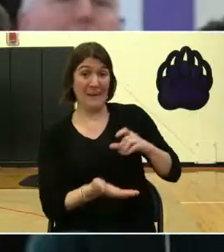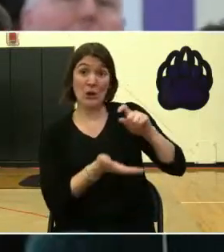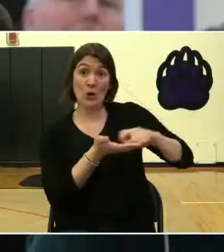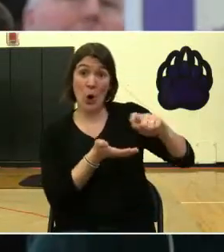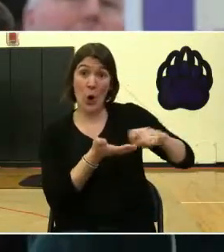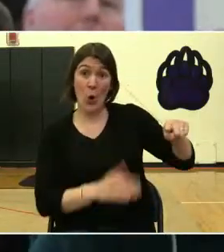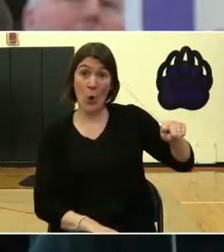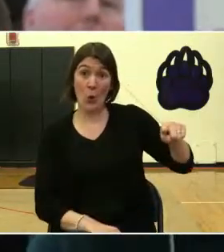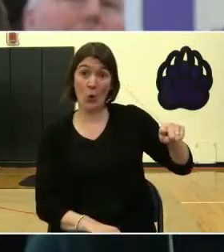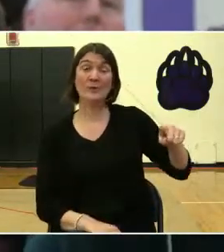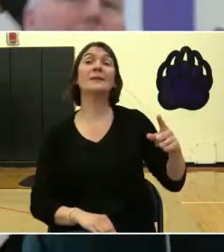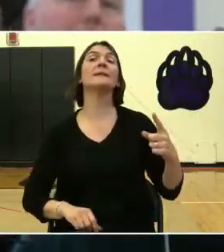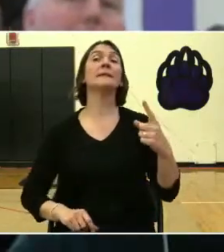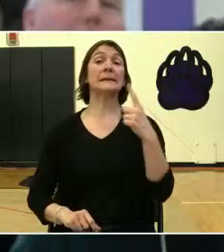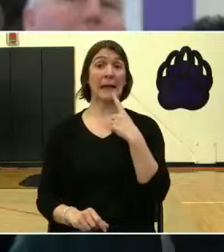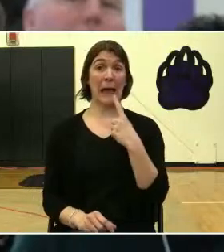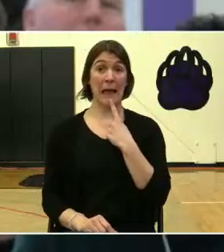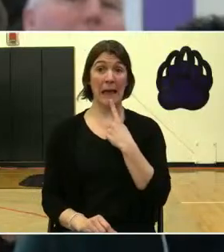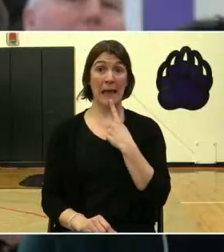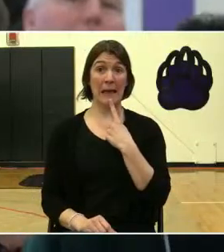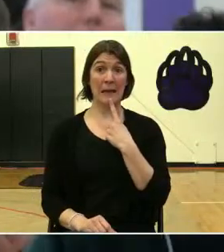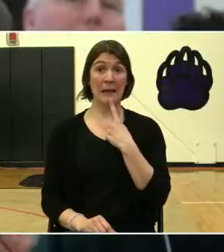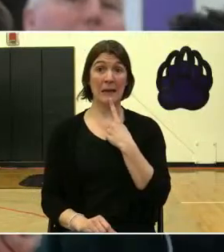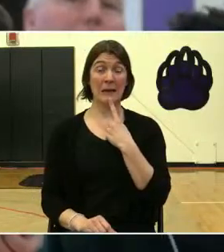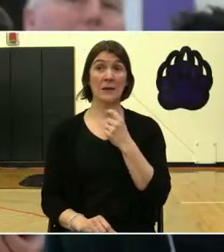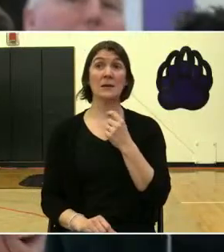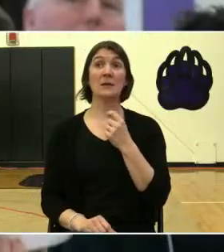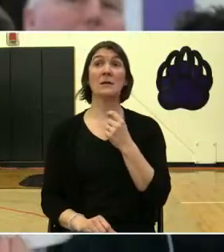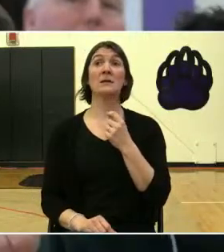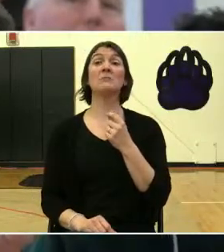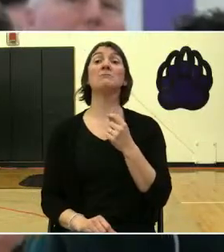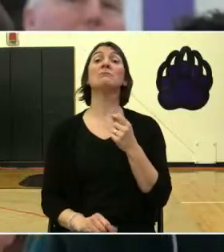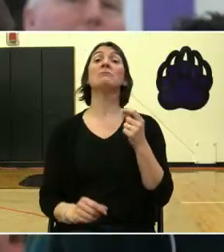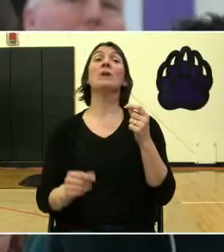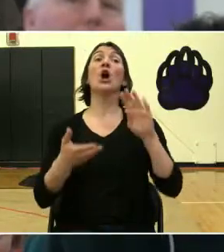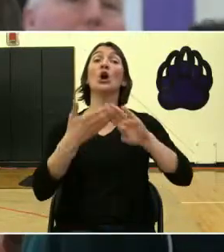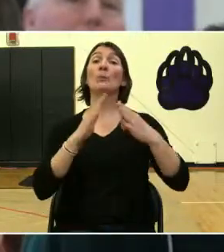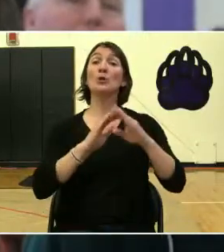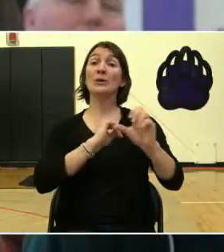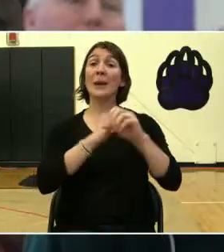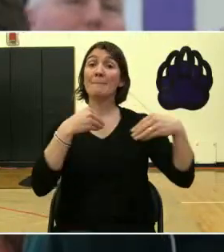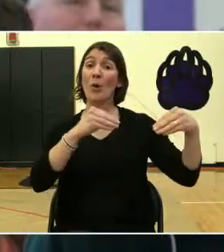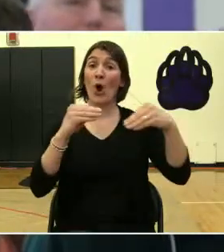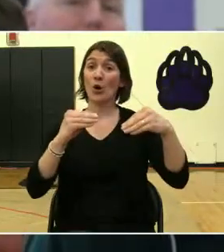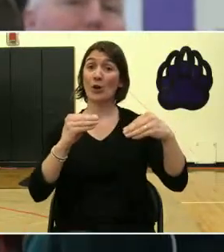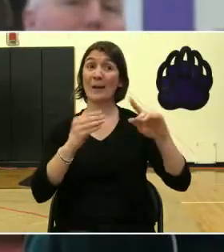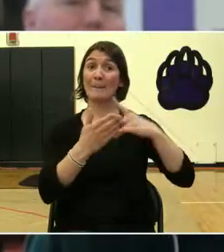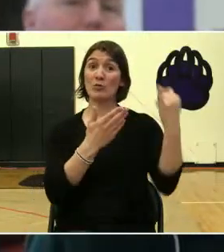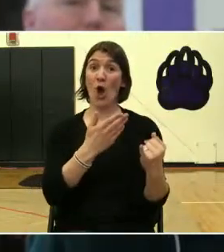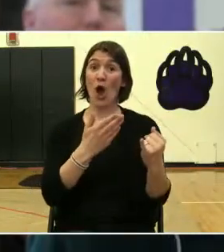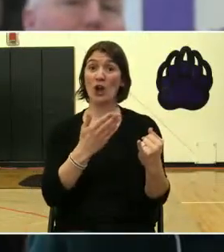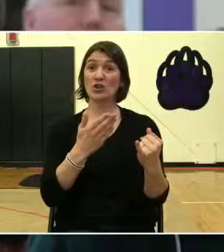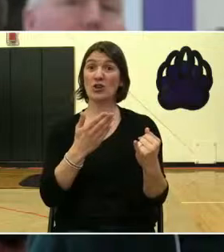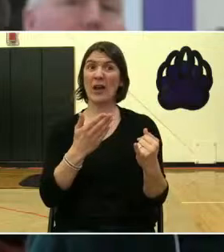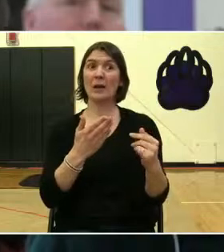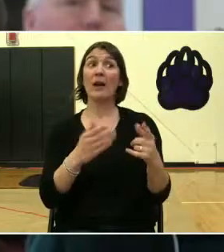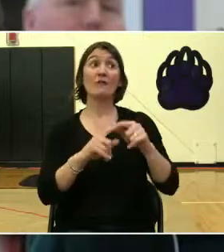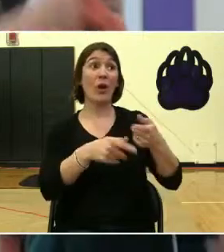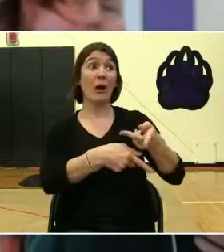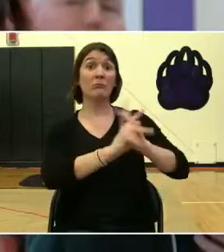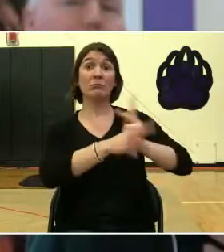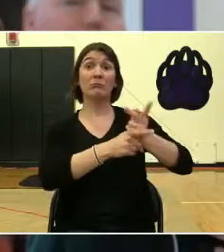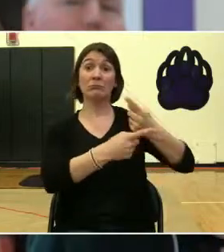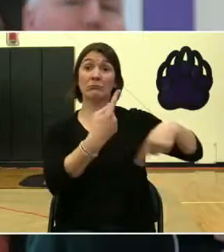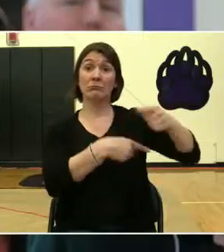notes being 2C um for the community marketing initiative which is now being taken out of the revolving Loan